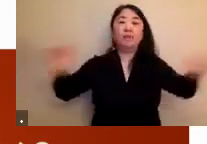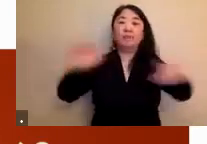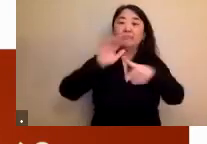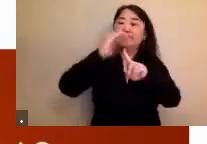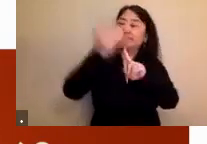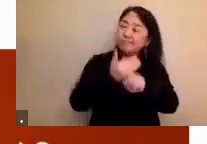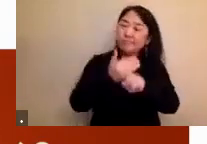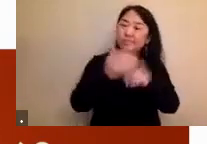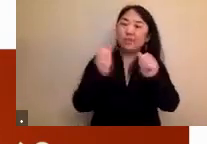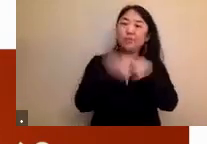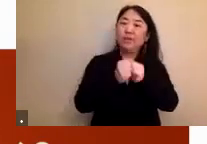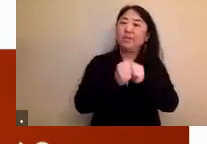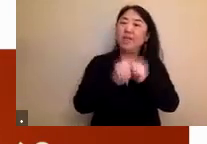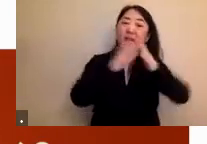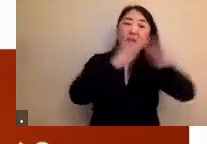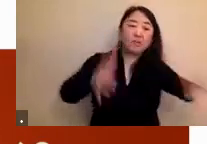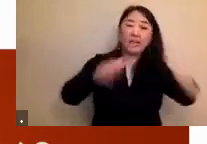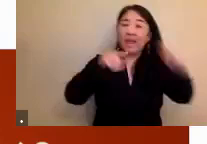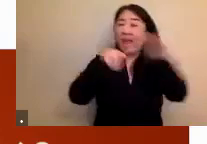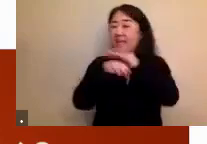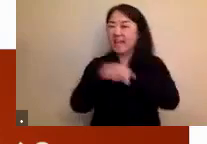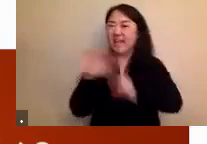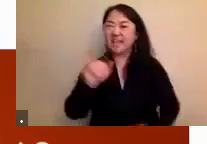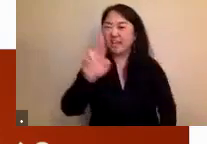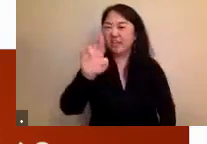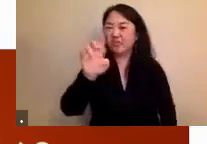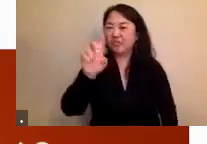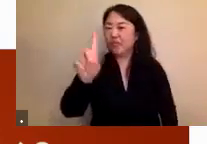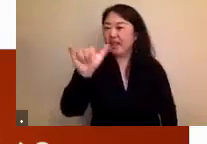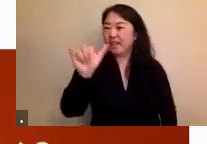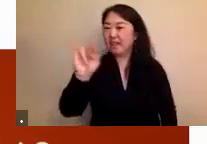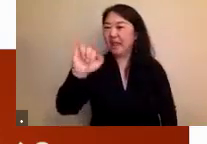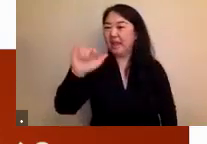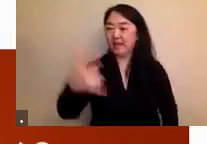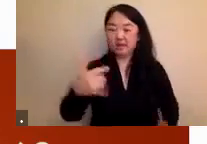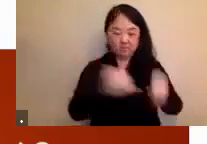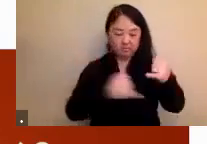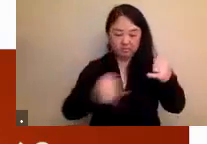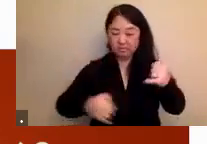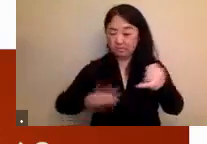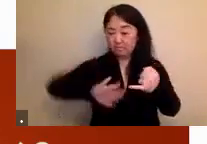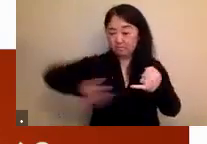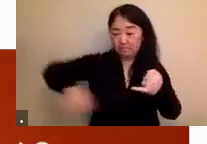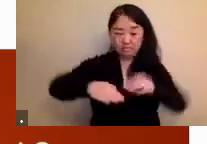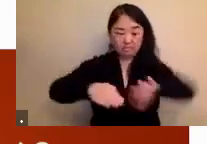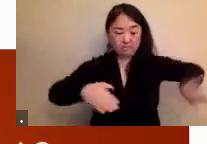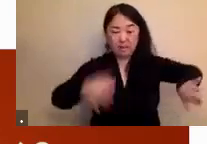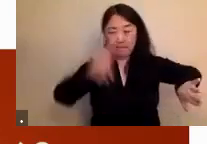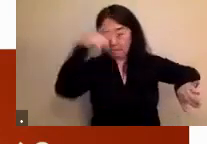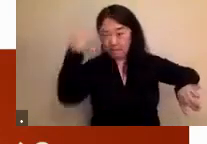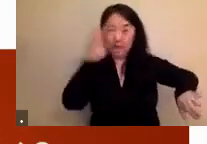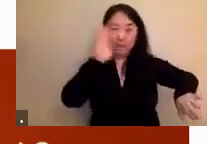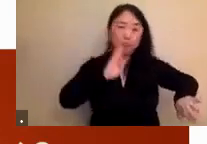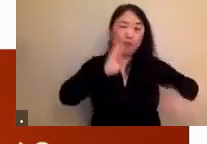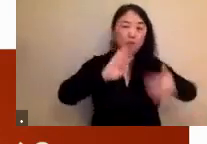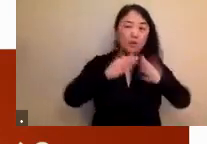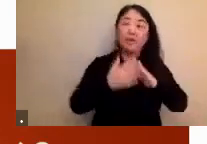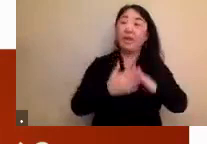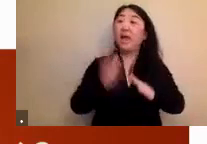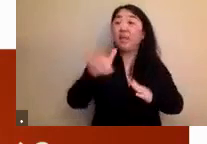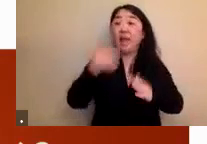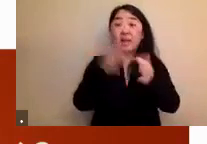as redlining of devalued properties in Black and Brown communities. Why that's